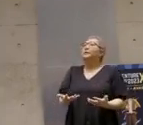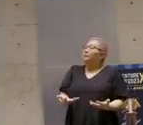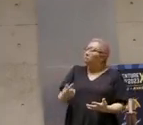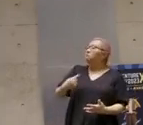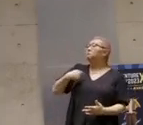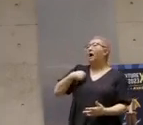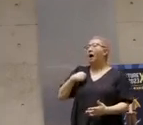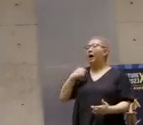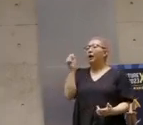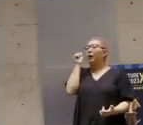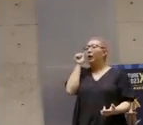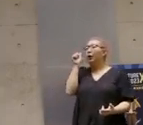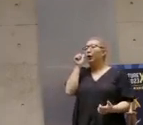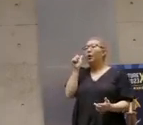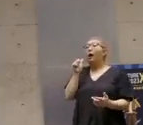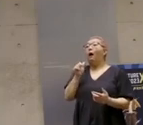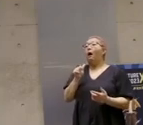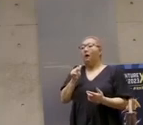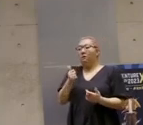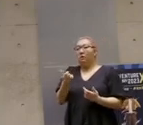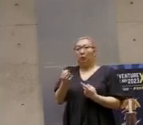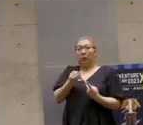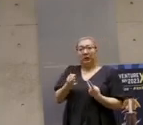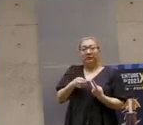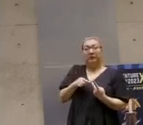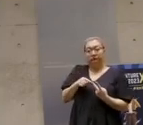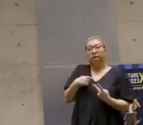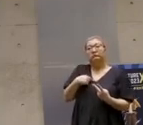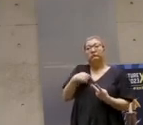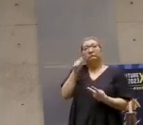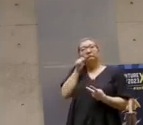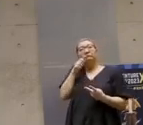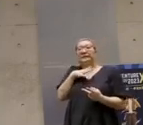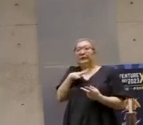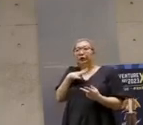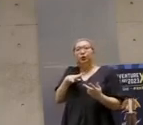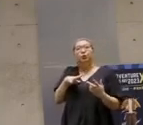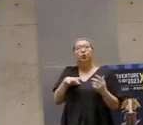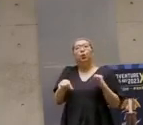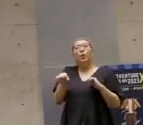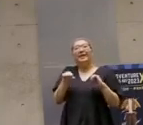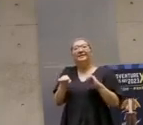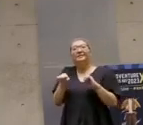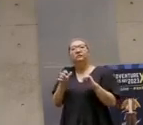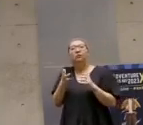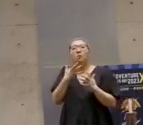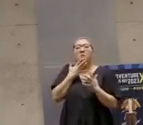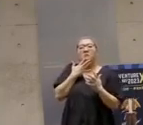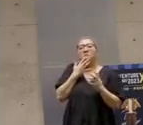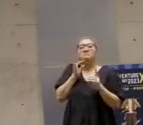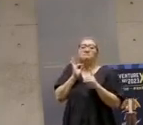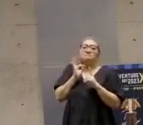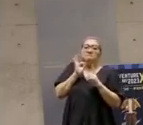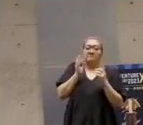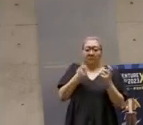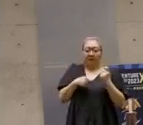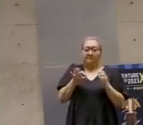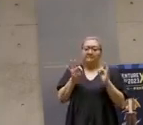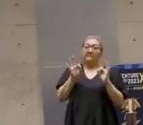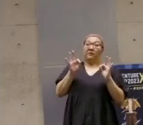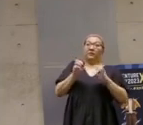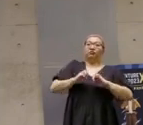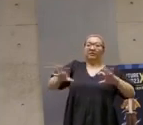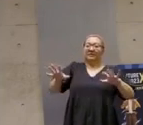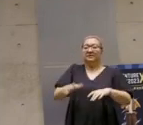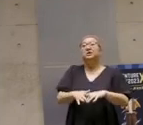upscale and address some of the issues. And part of my talk is to convey that, But part of it is also to talk about the